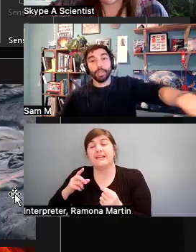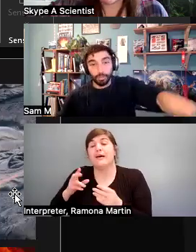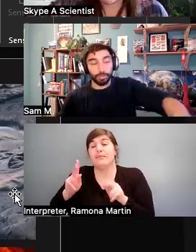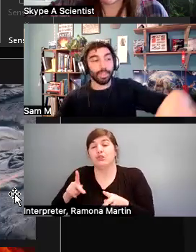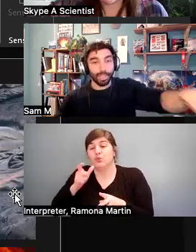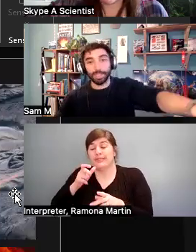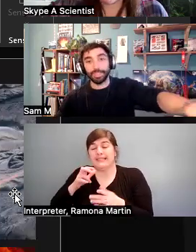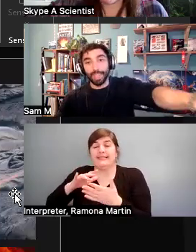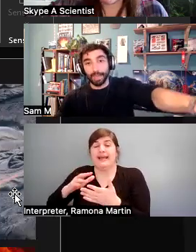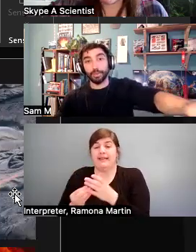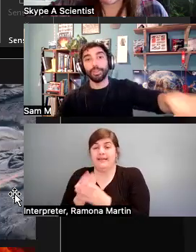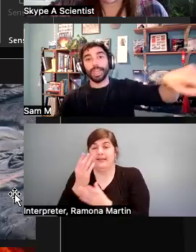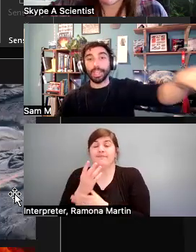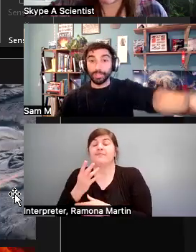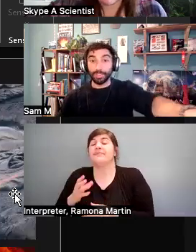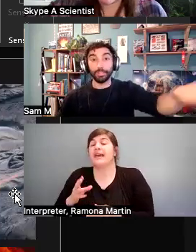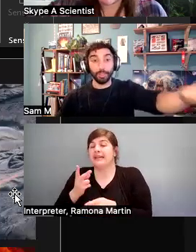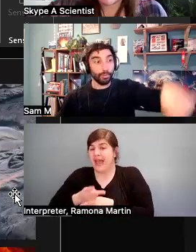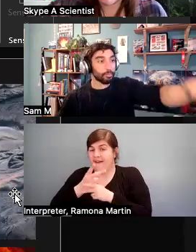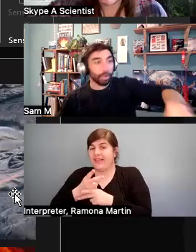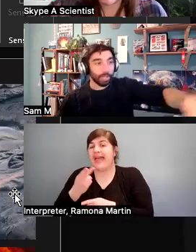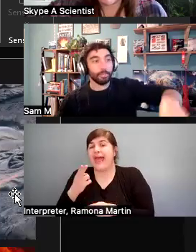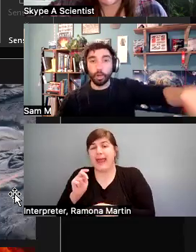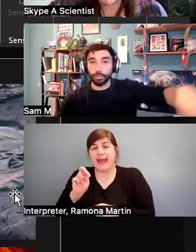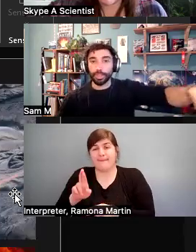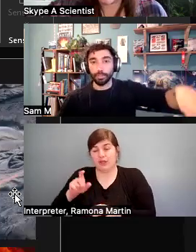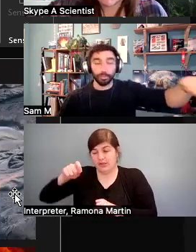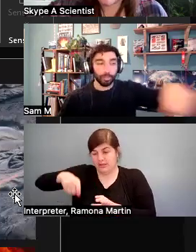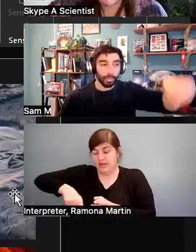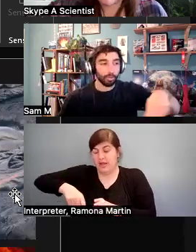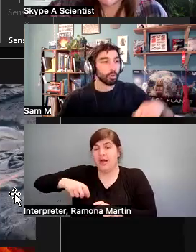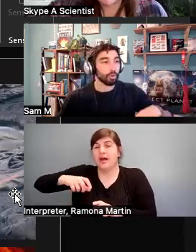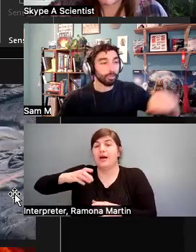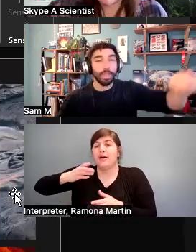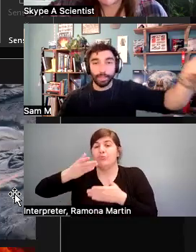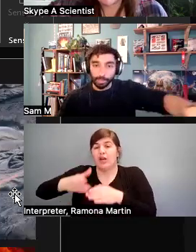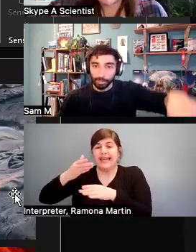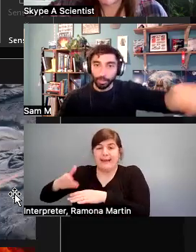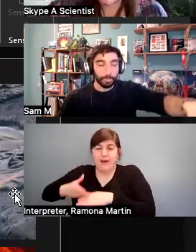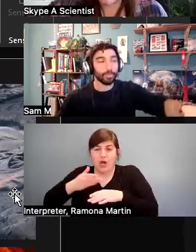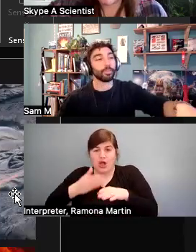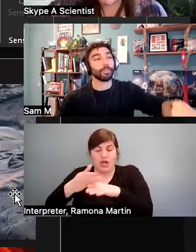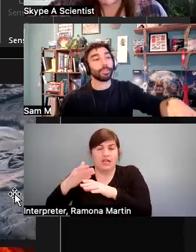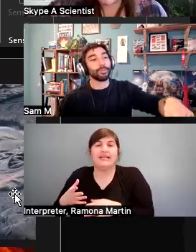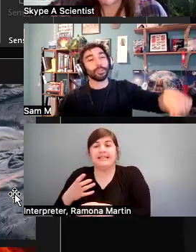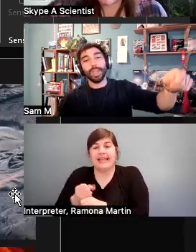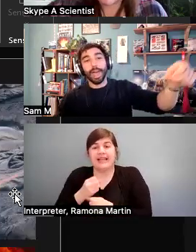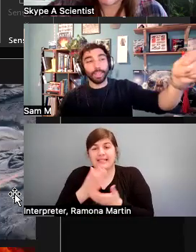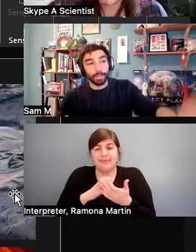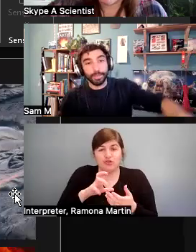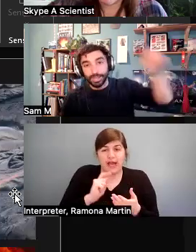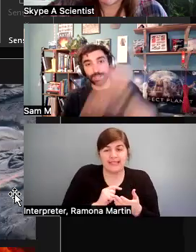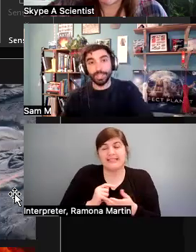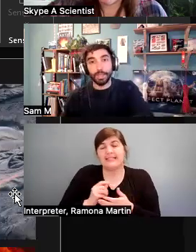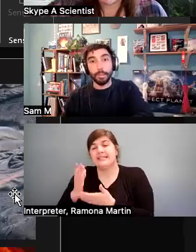carefully sticking this hammer inside the lava, breaking it apart to get under the thin crust, getting the hot bit of the lava, and